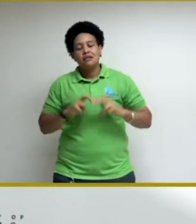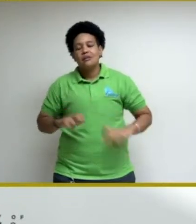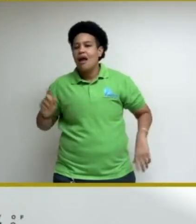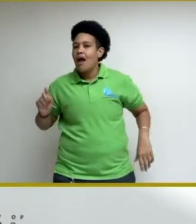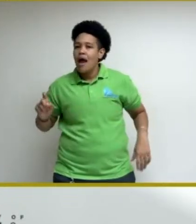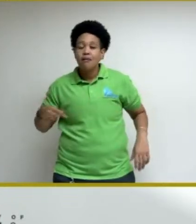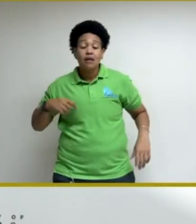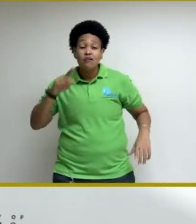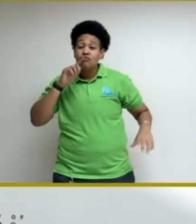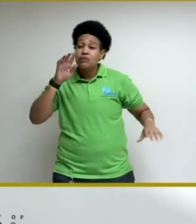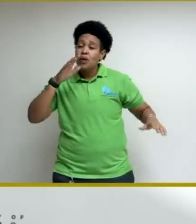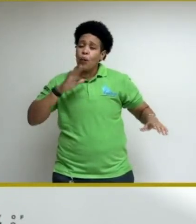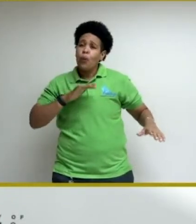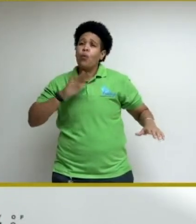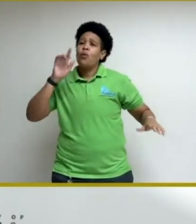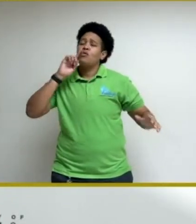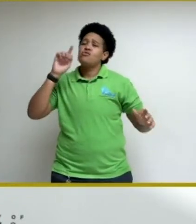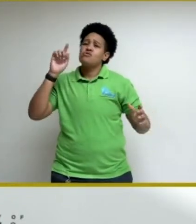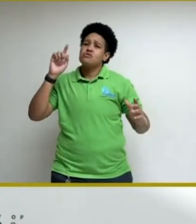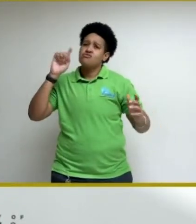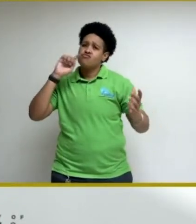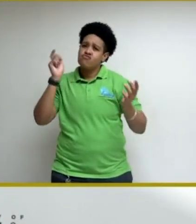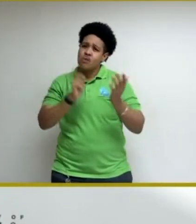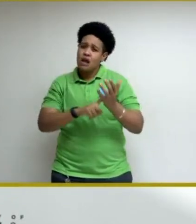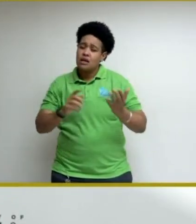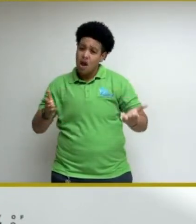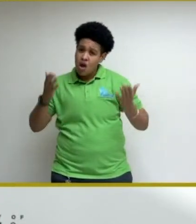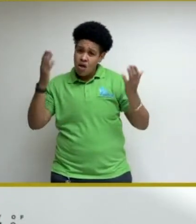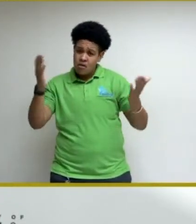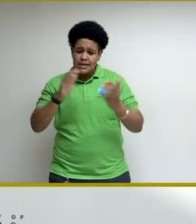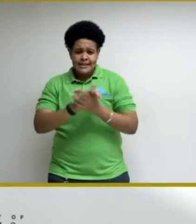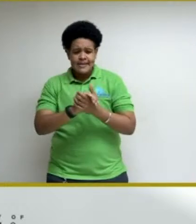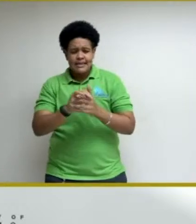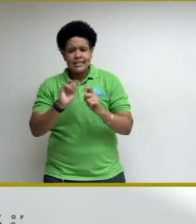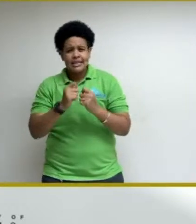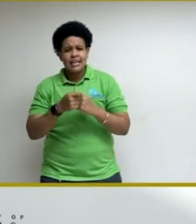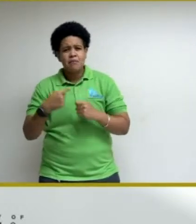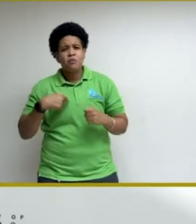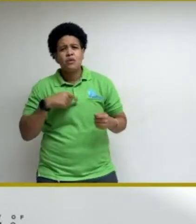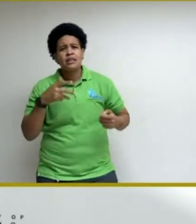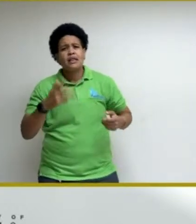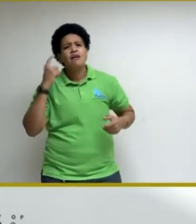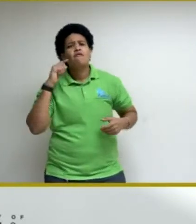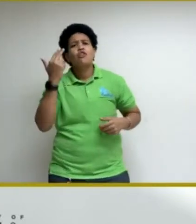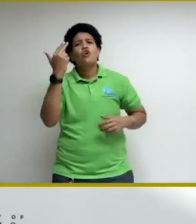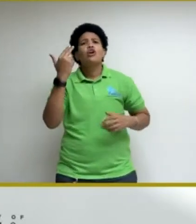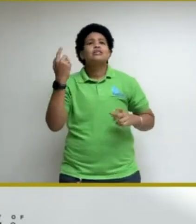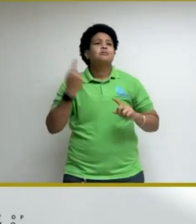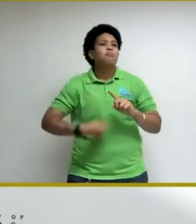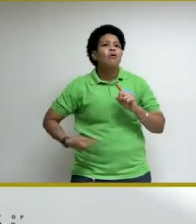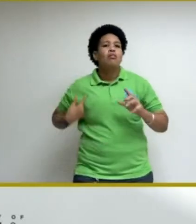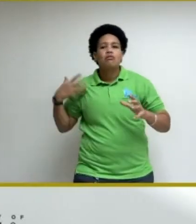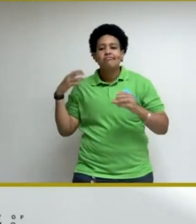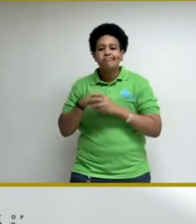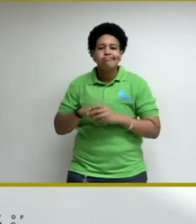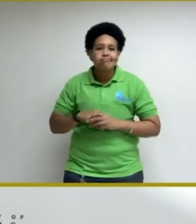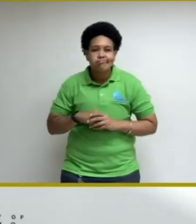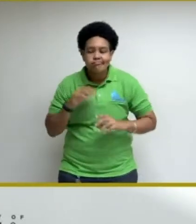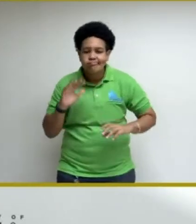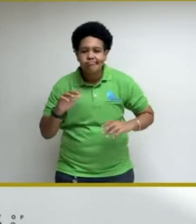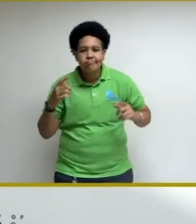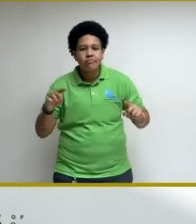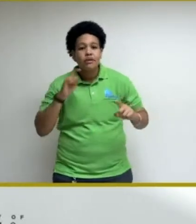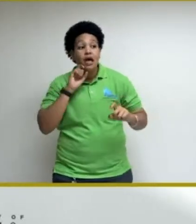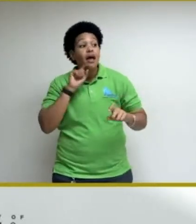significant recognition and commendation to the team, because we have been at this for 13 plus months.